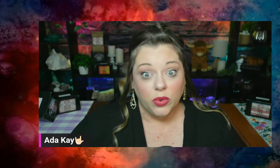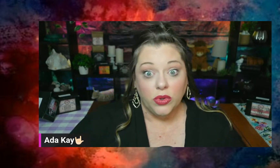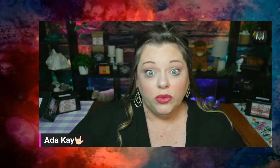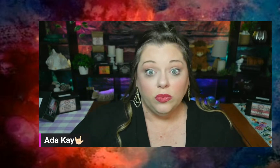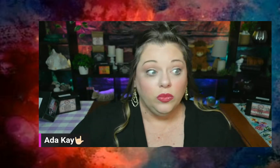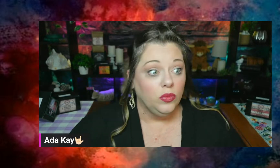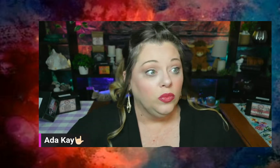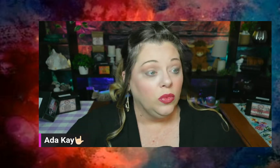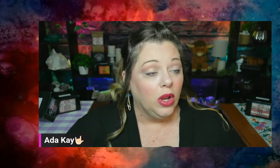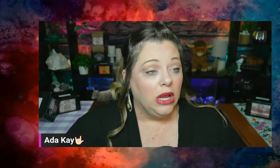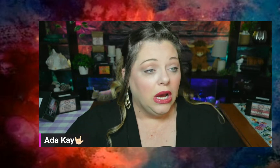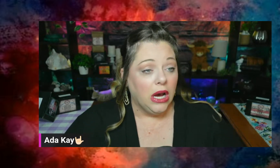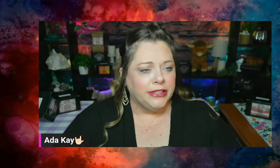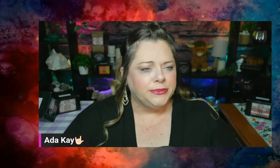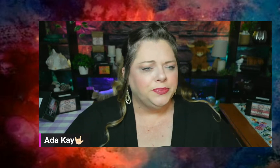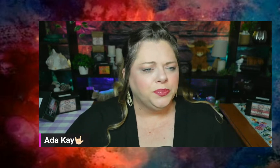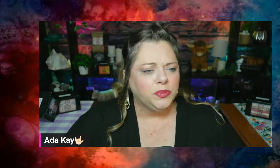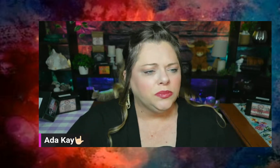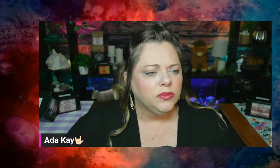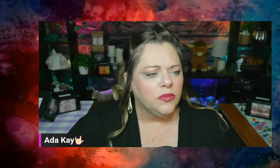get back with you.